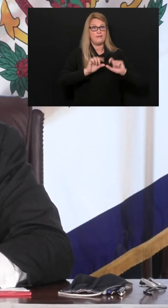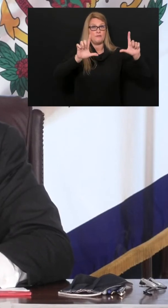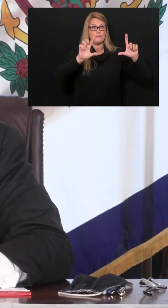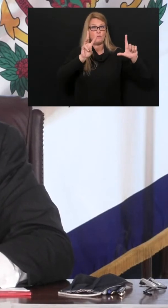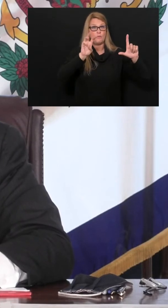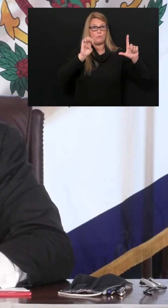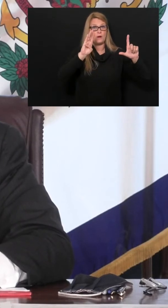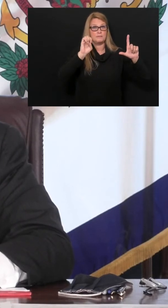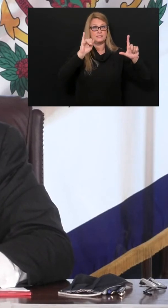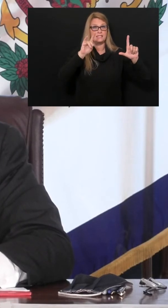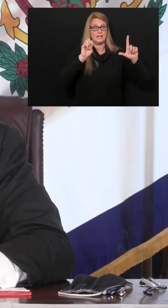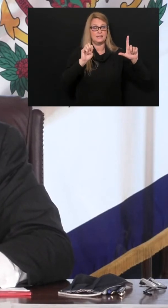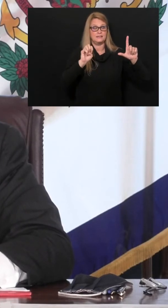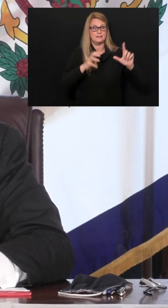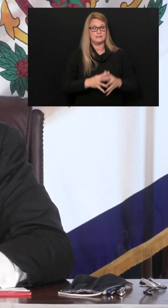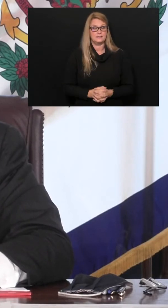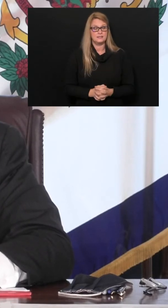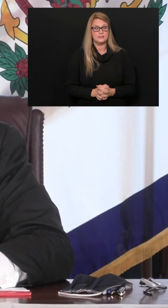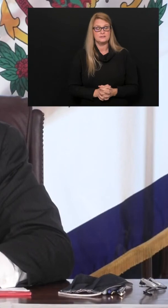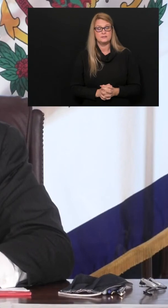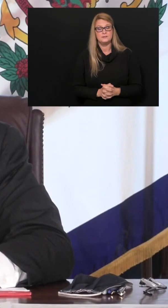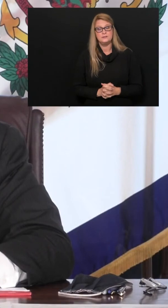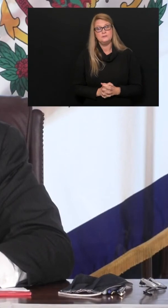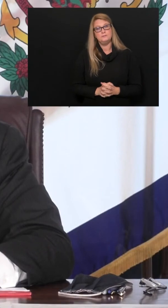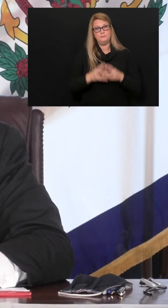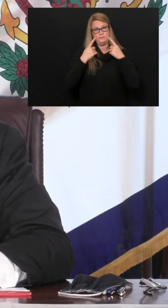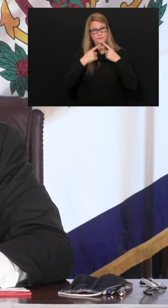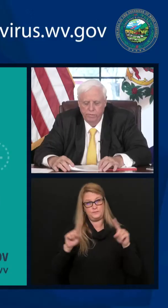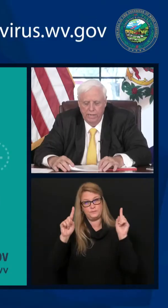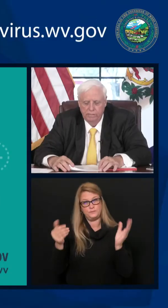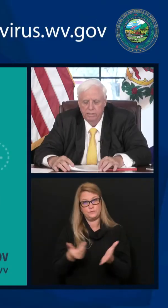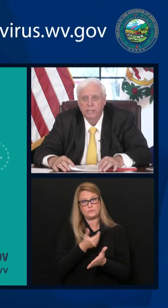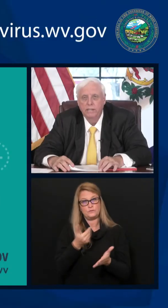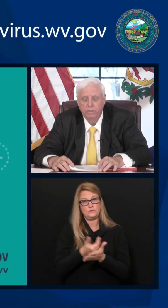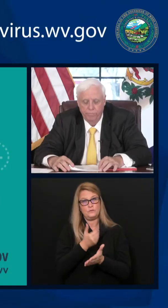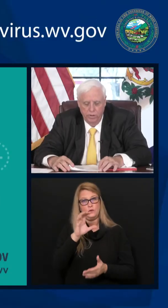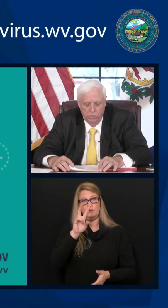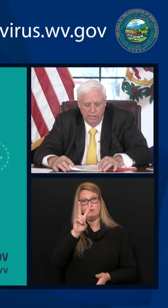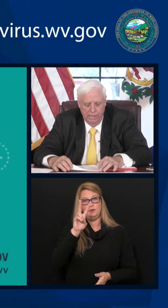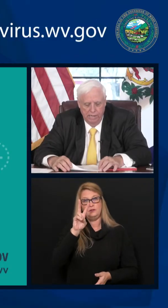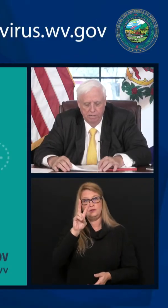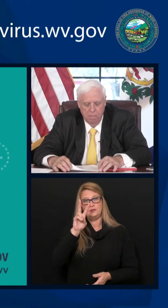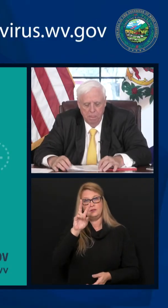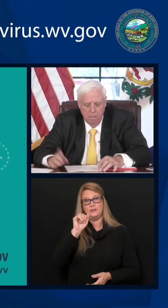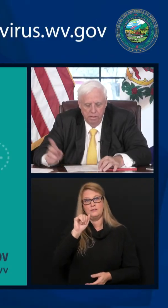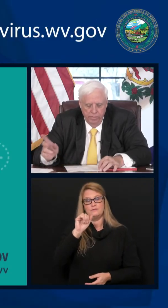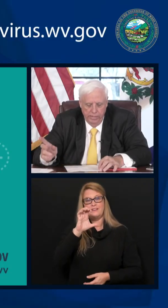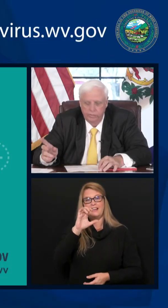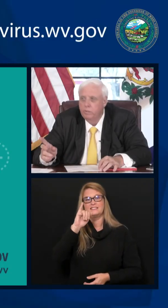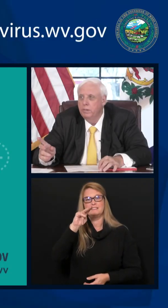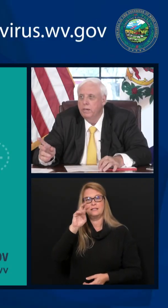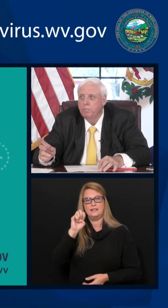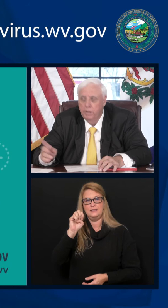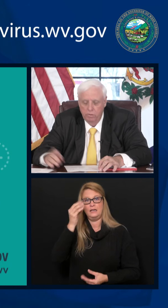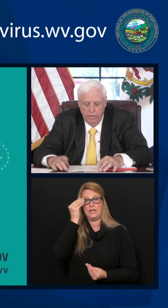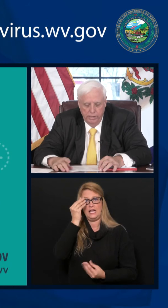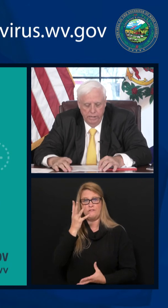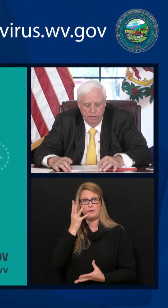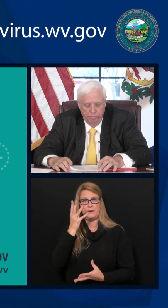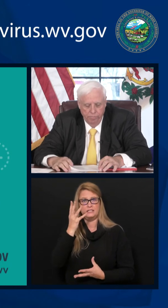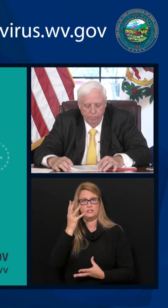website. Let me see. We are announcing a new COVID vaccine info line. That should be up there